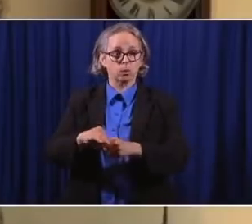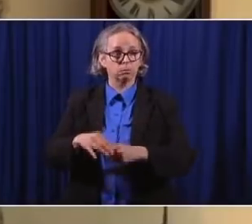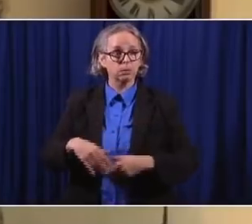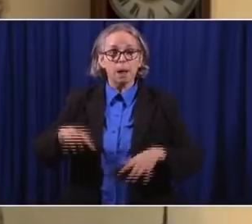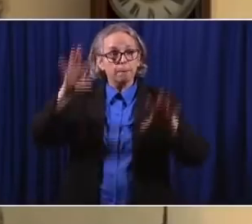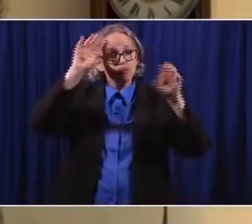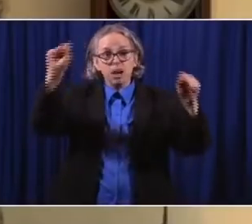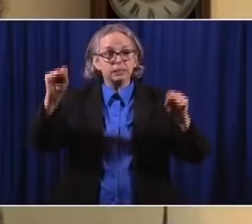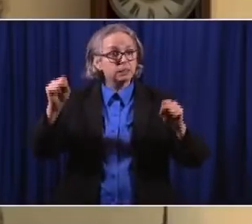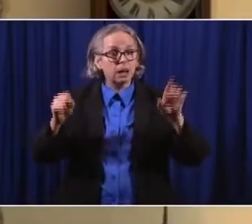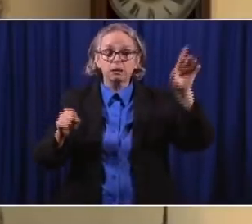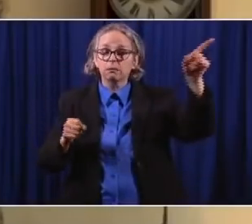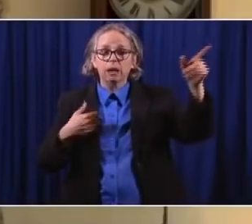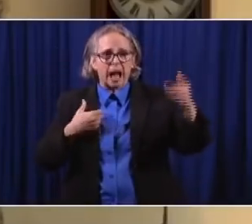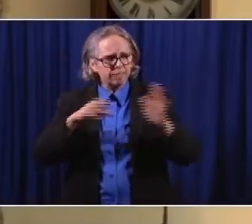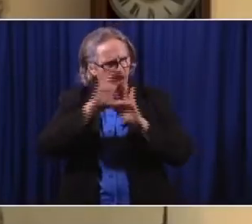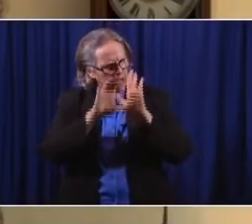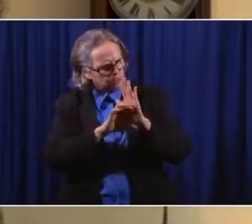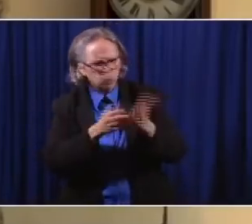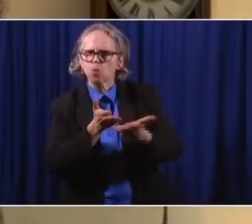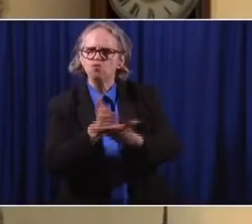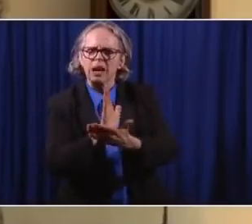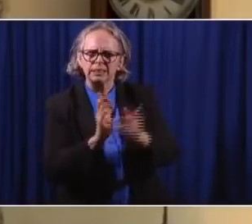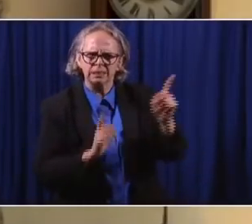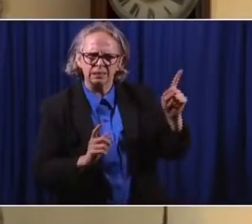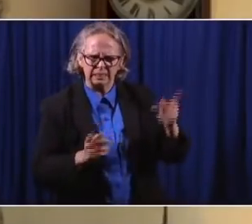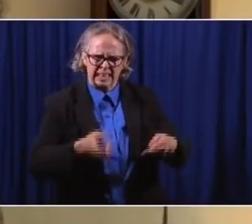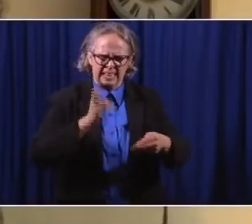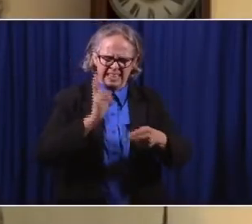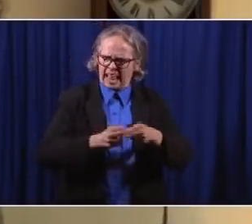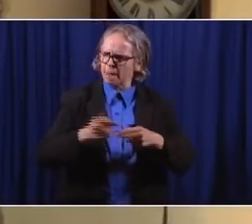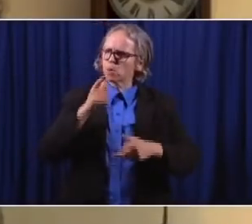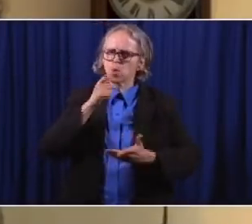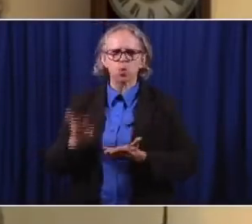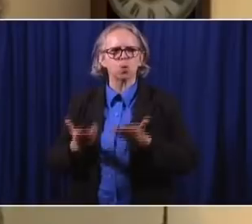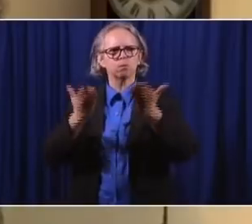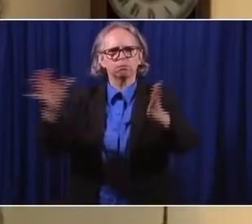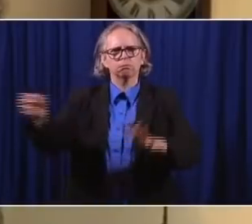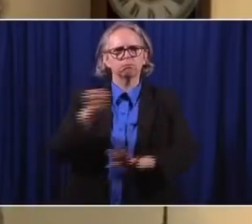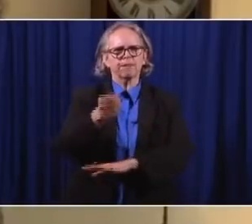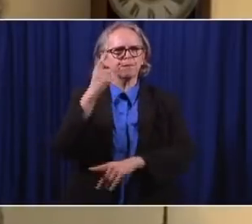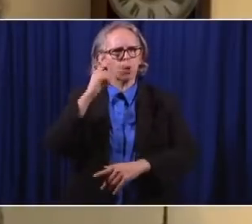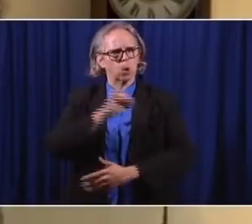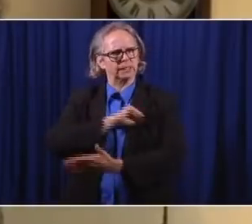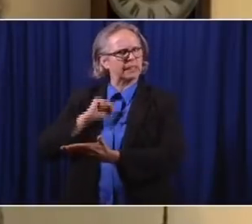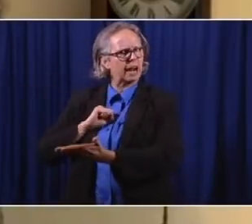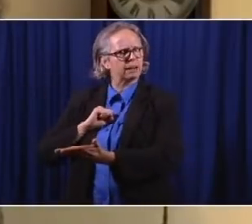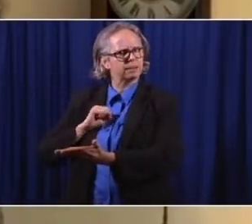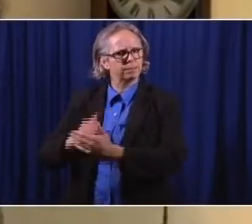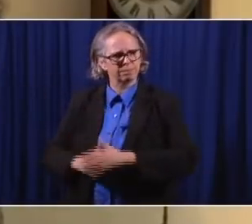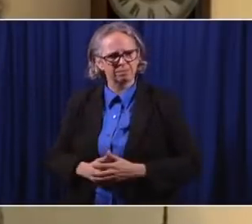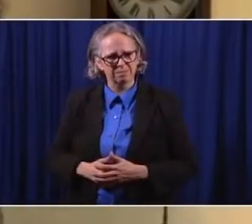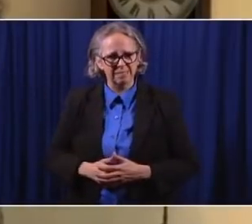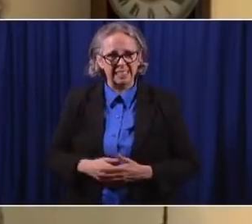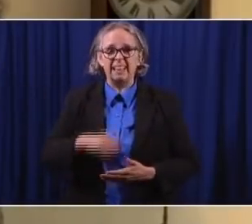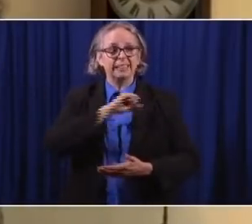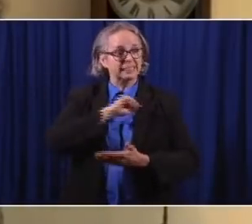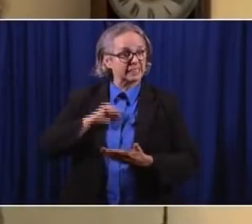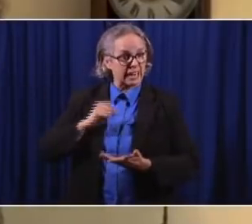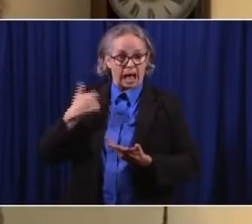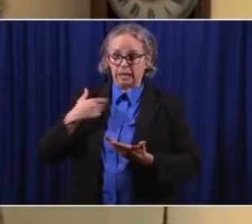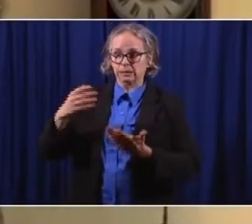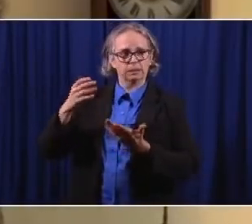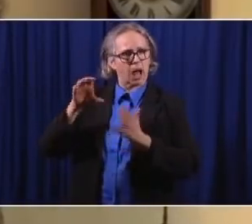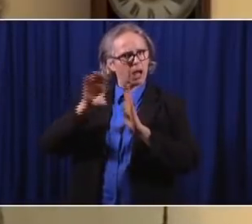names to the Senate. Senate has a constitutional right to vote on